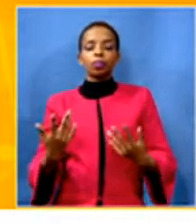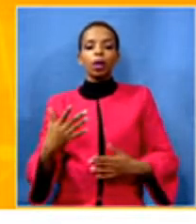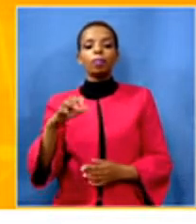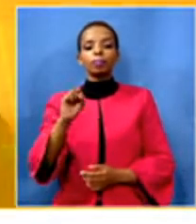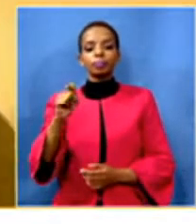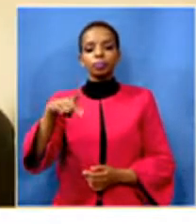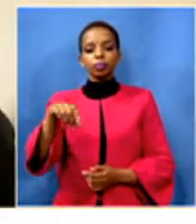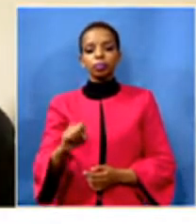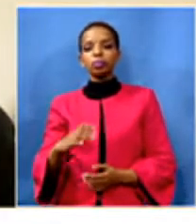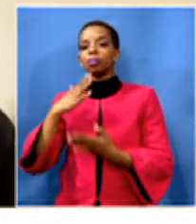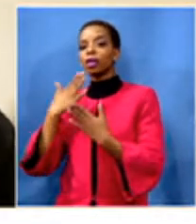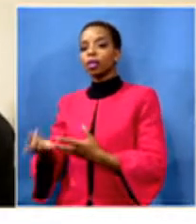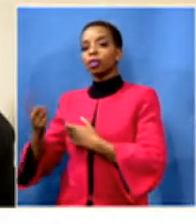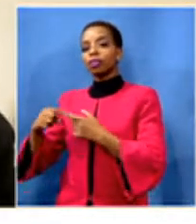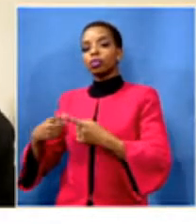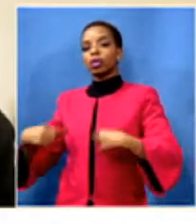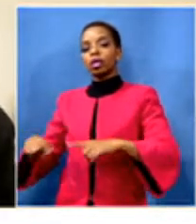joining us. Welcome to Morning Live.